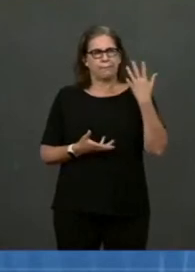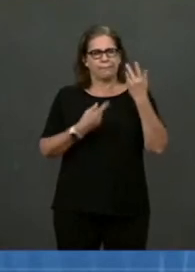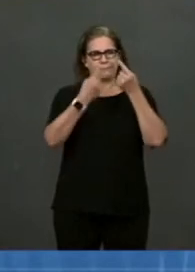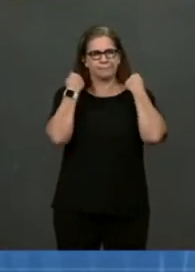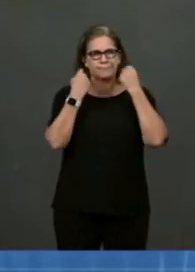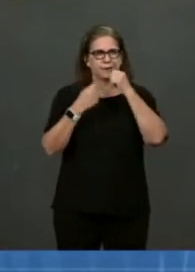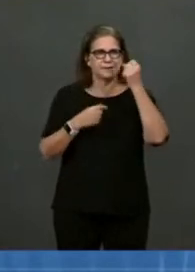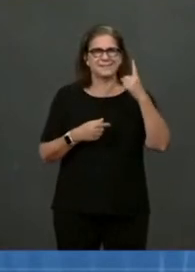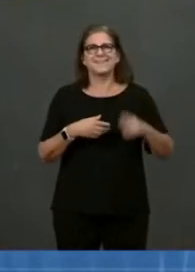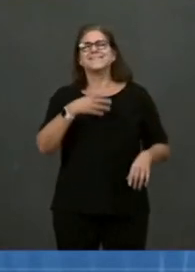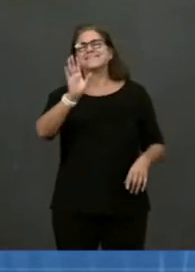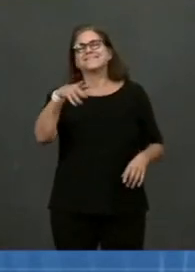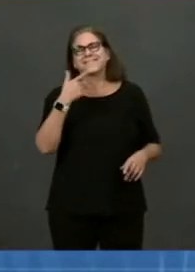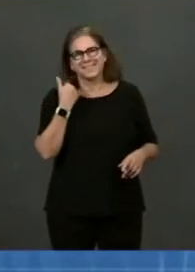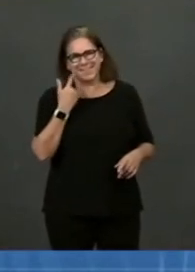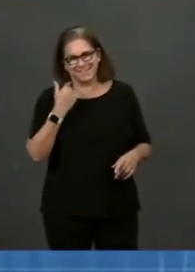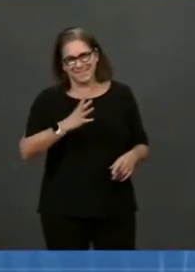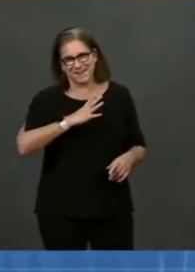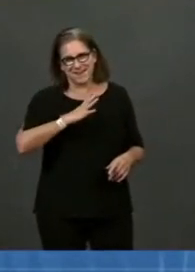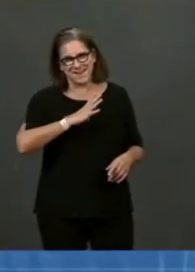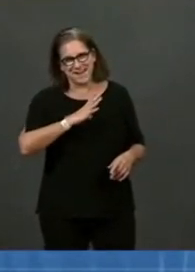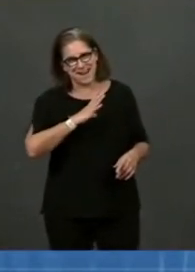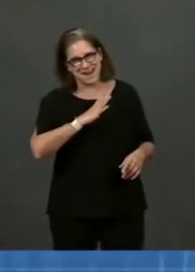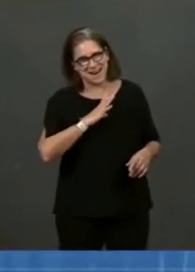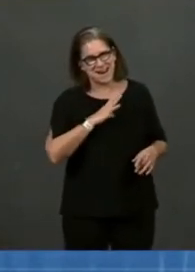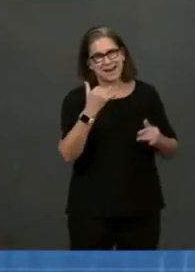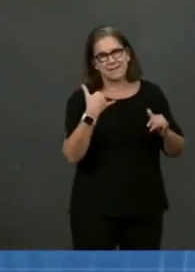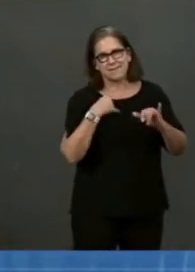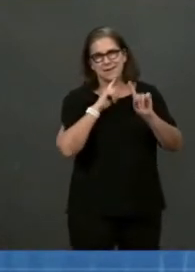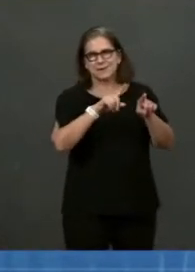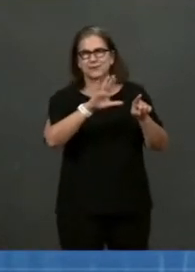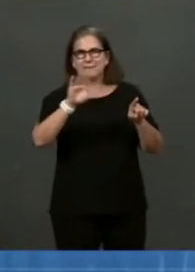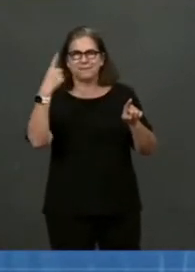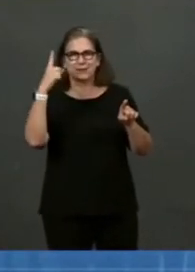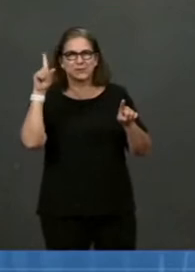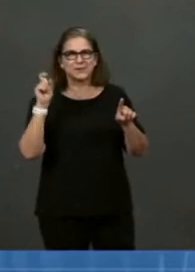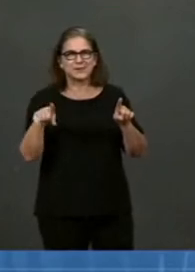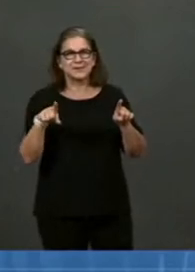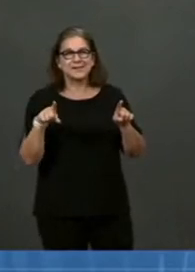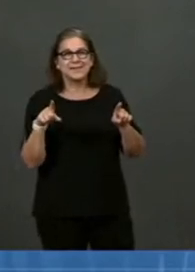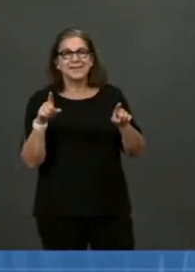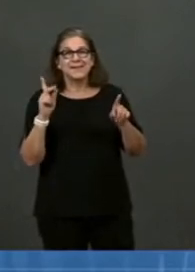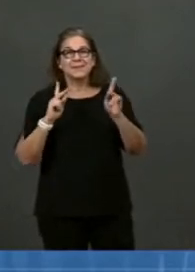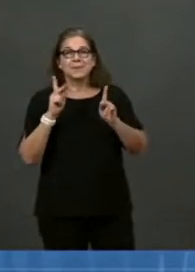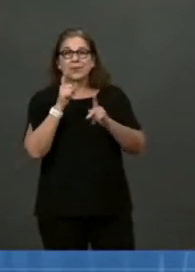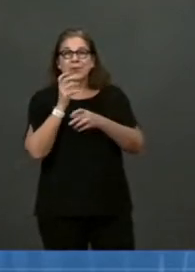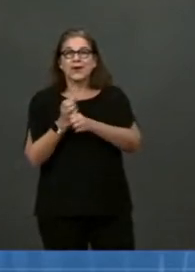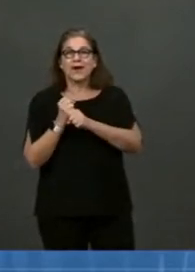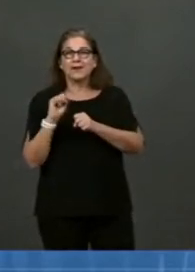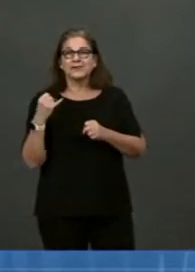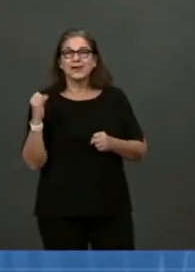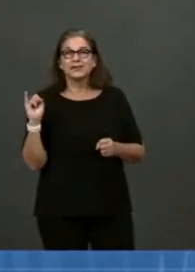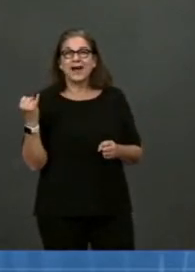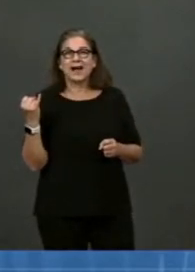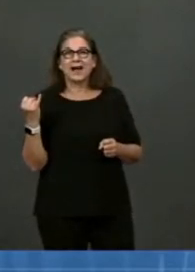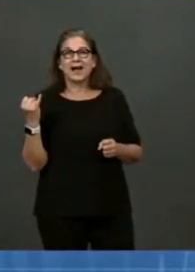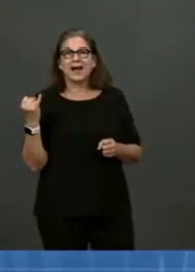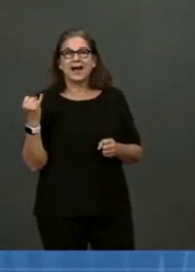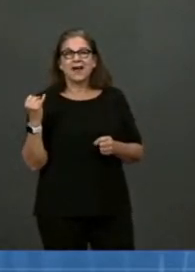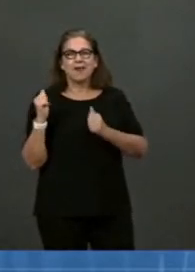Perfect. Okay, so in terms of, for those who got J&J, everybody is eligible if you got your dose more than 2 months